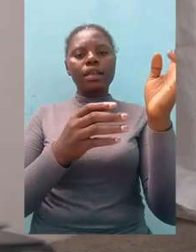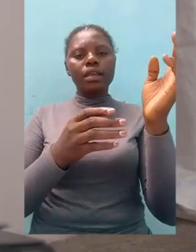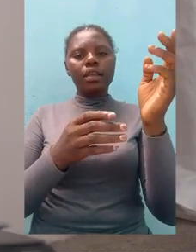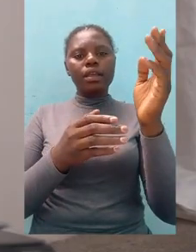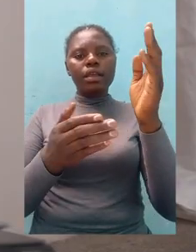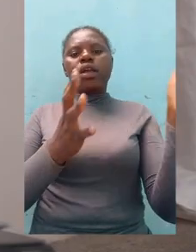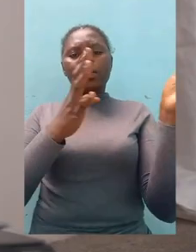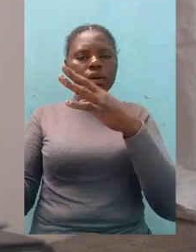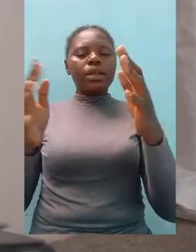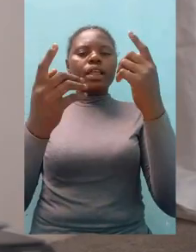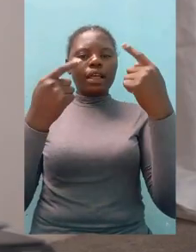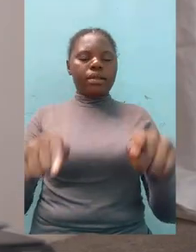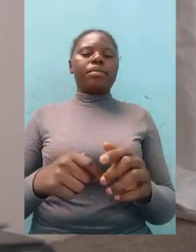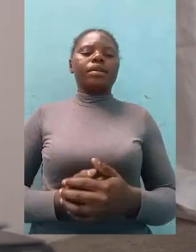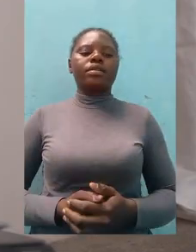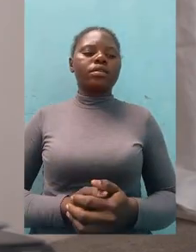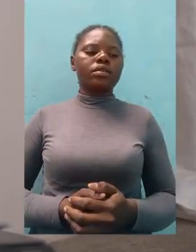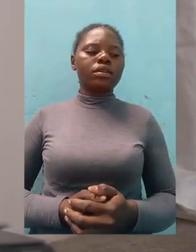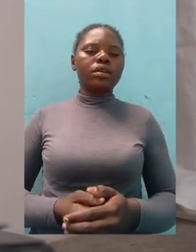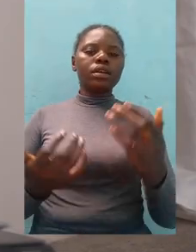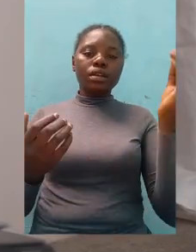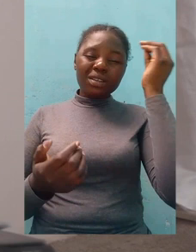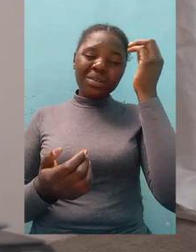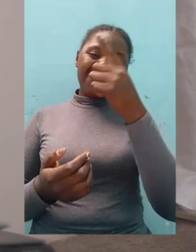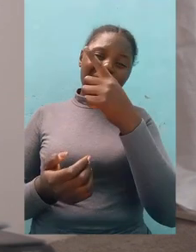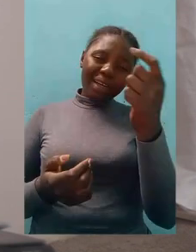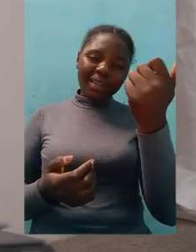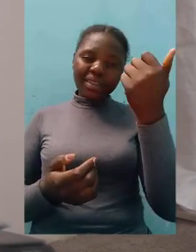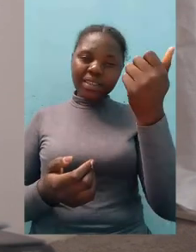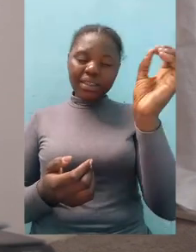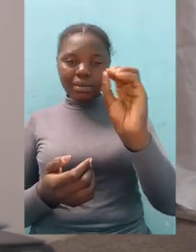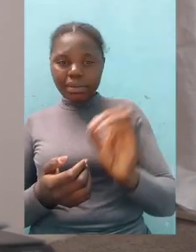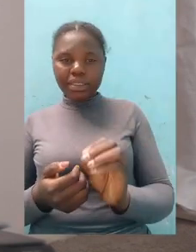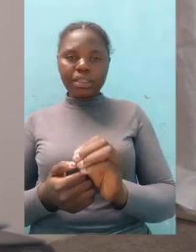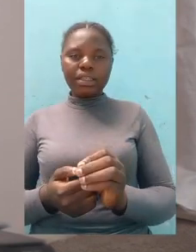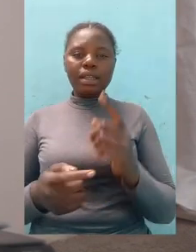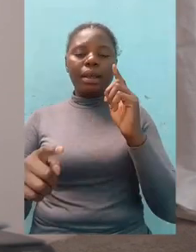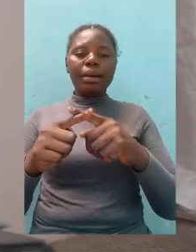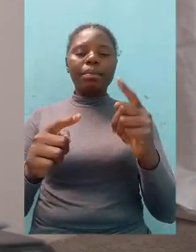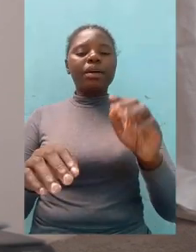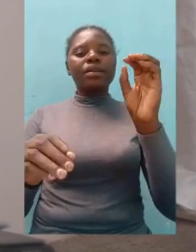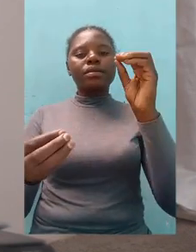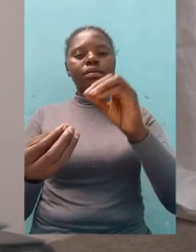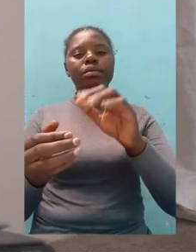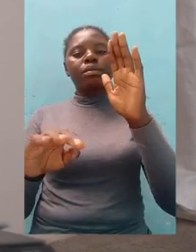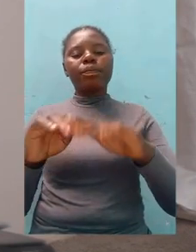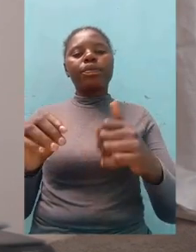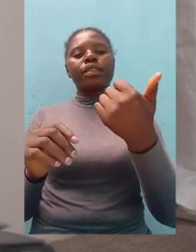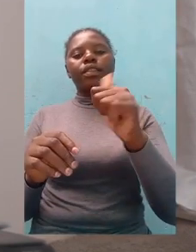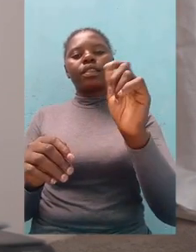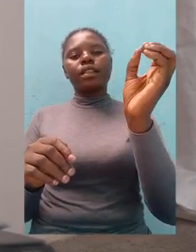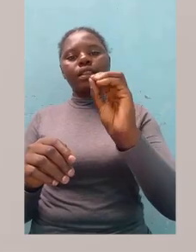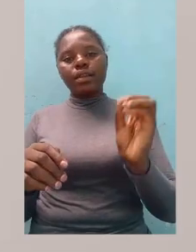this thunderstorm is going to happen? Well, I'm not 100% certain, but it's more than 10% likely.